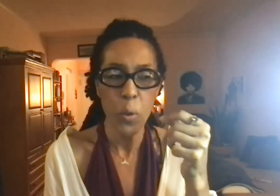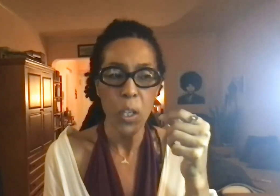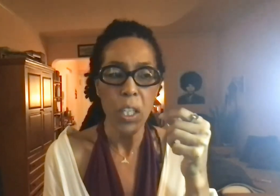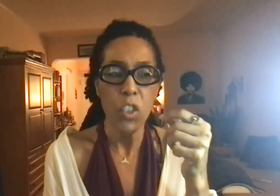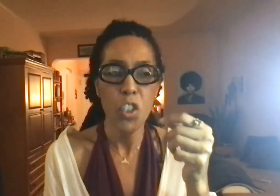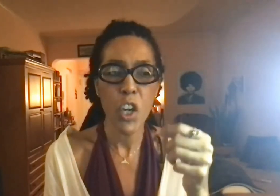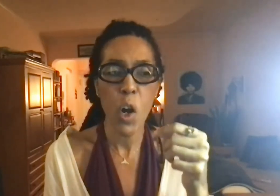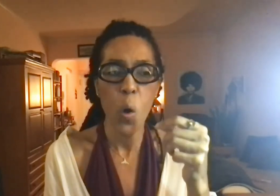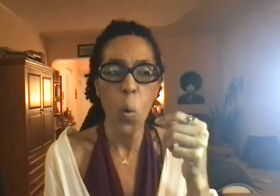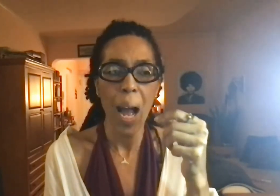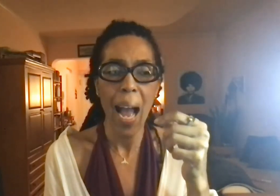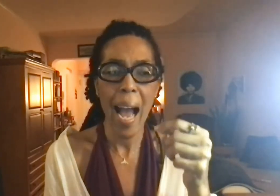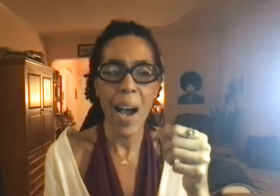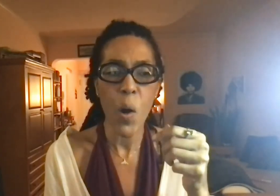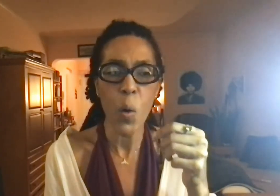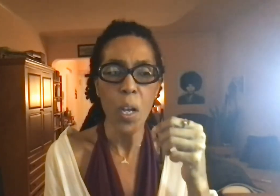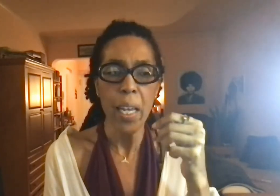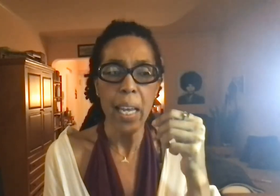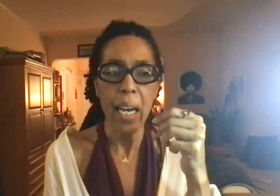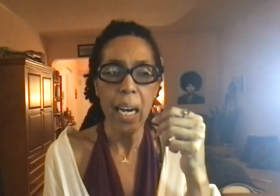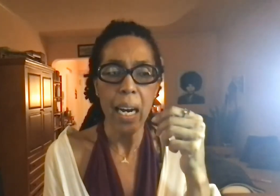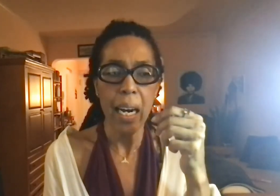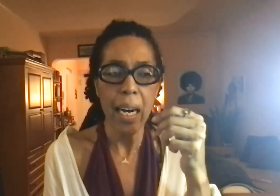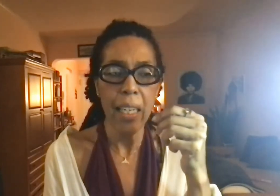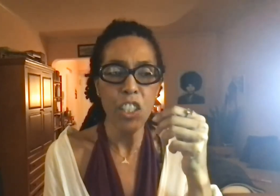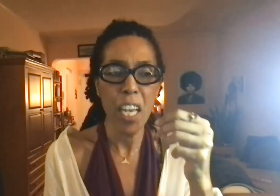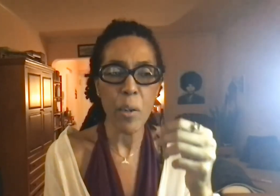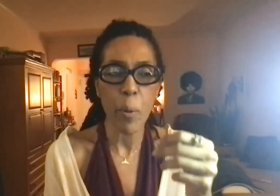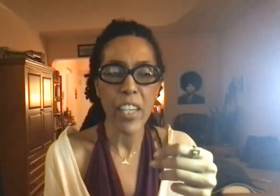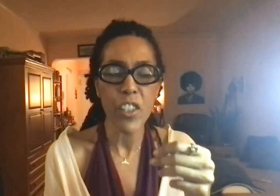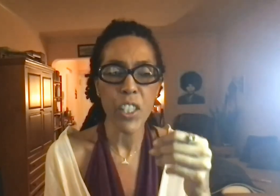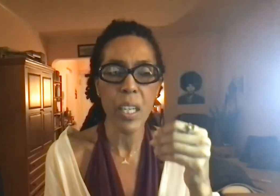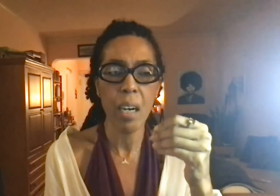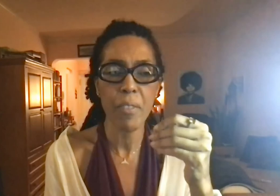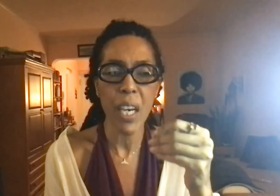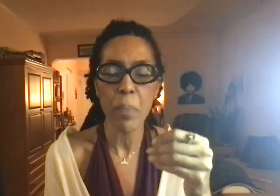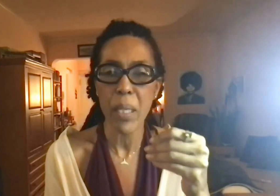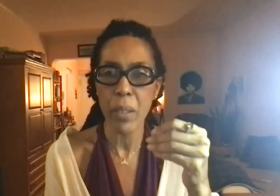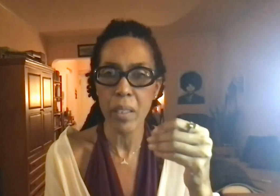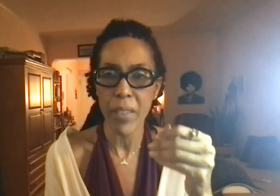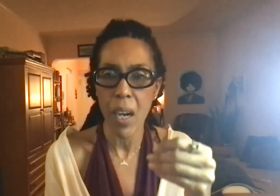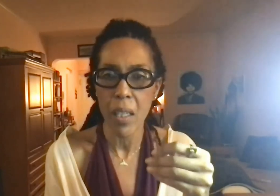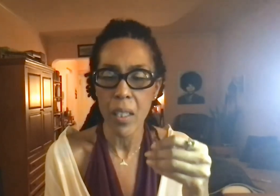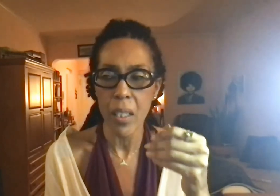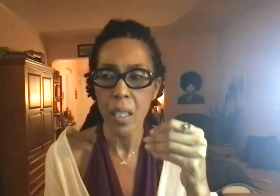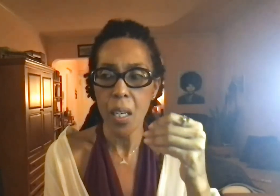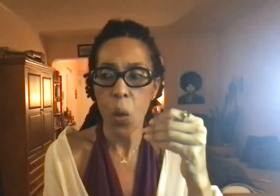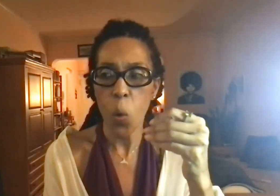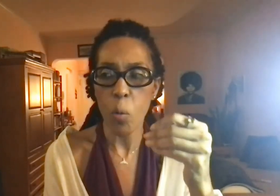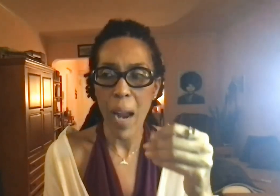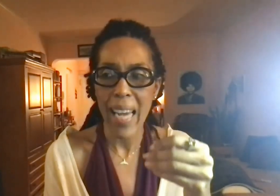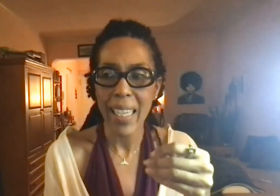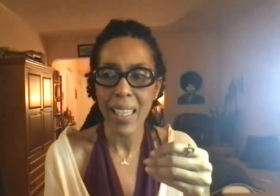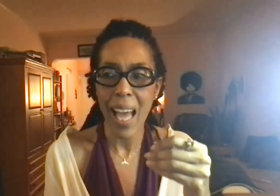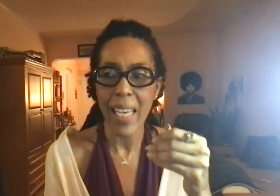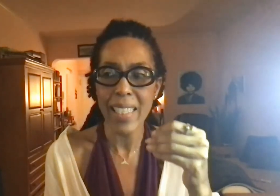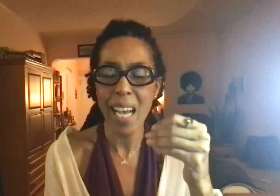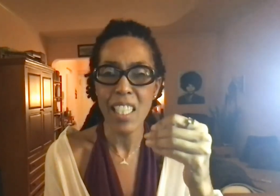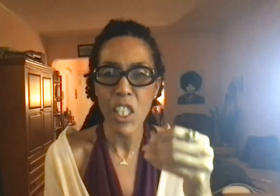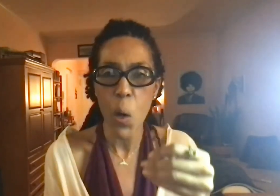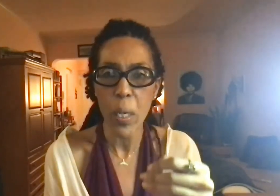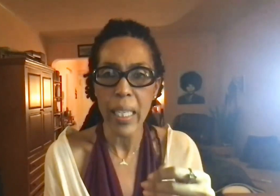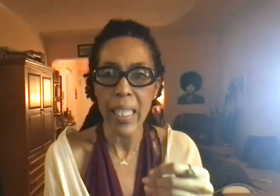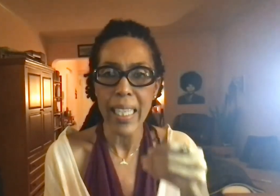to show how a generation of young people of color were